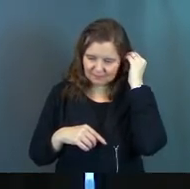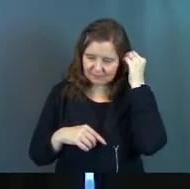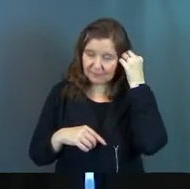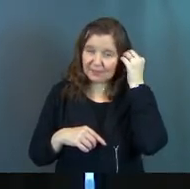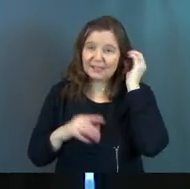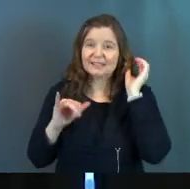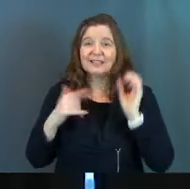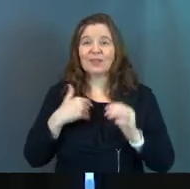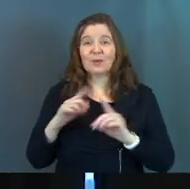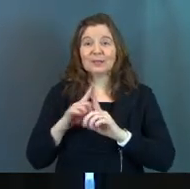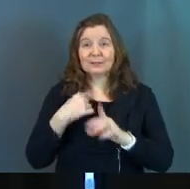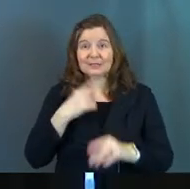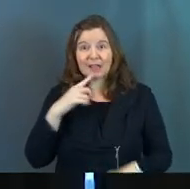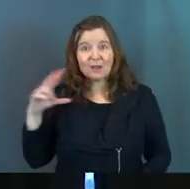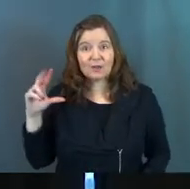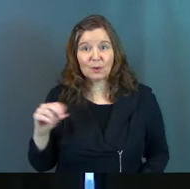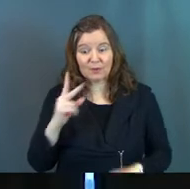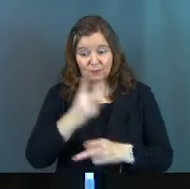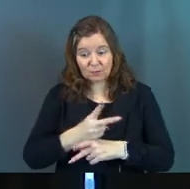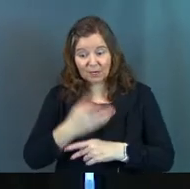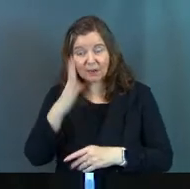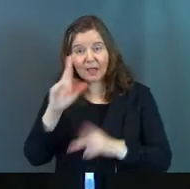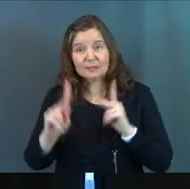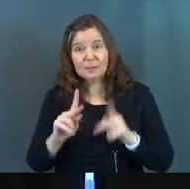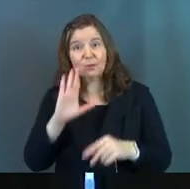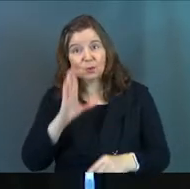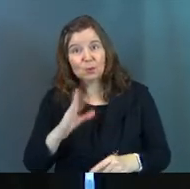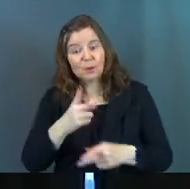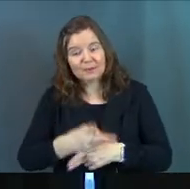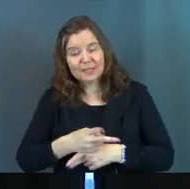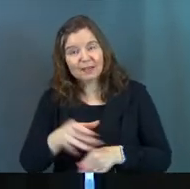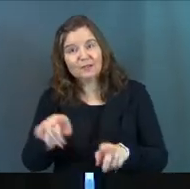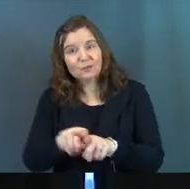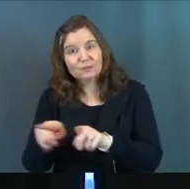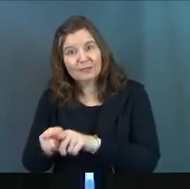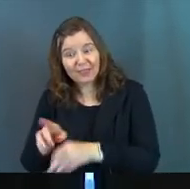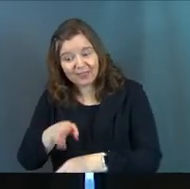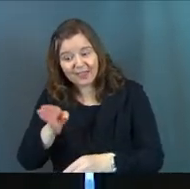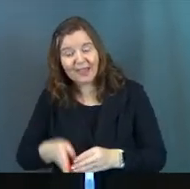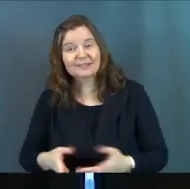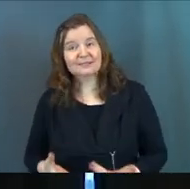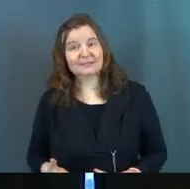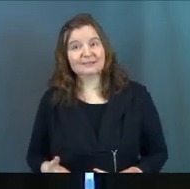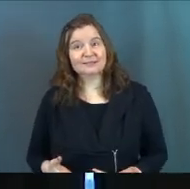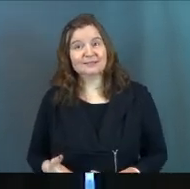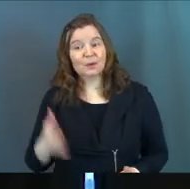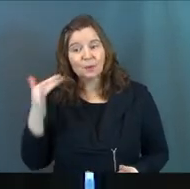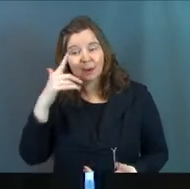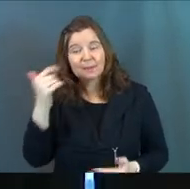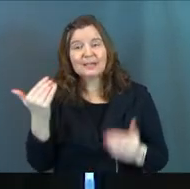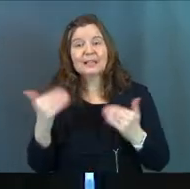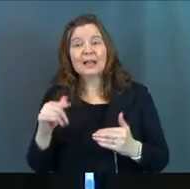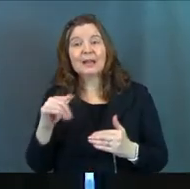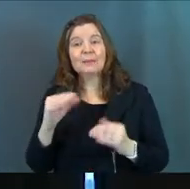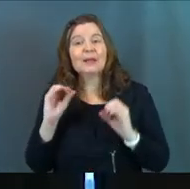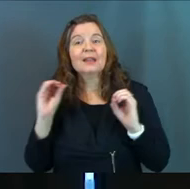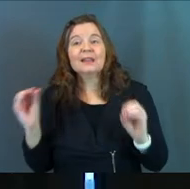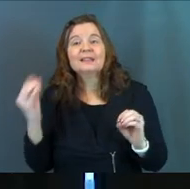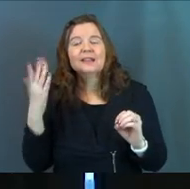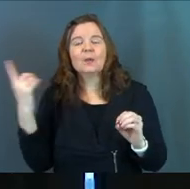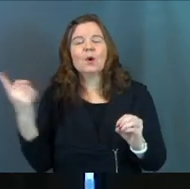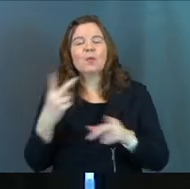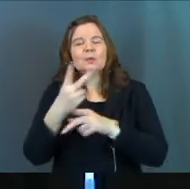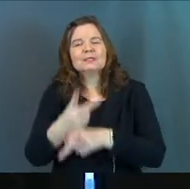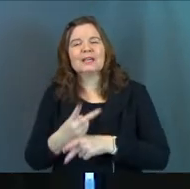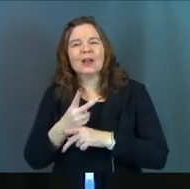no, if you take care of God's people, you will be taken care of at the end. Because a limitless God is always